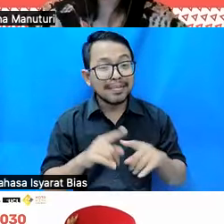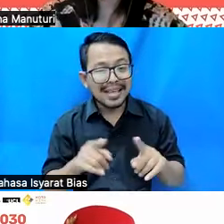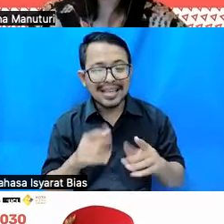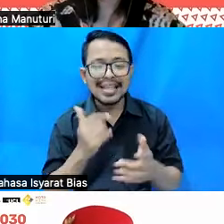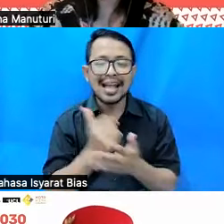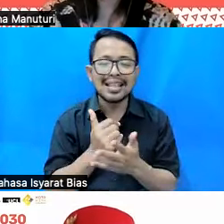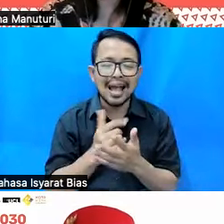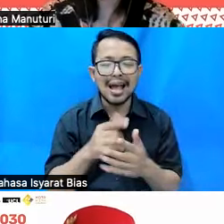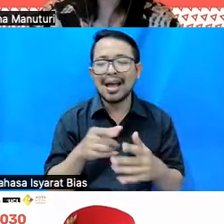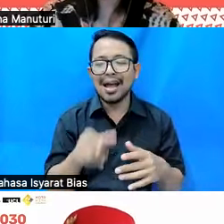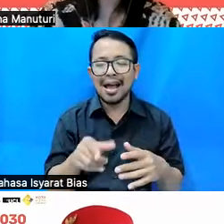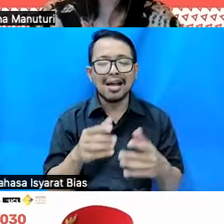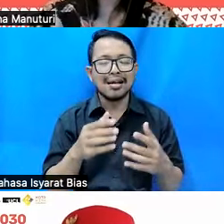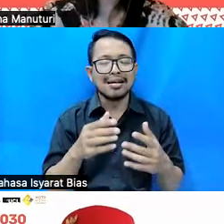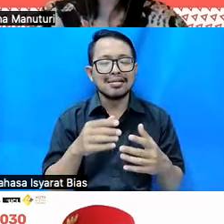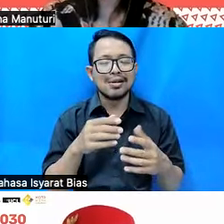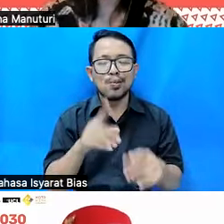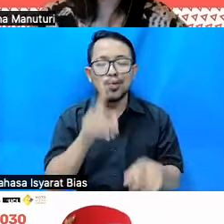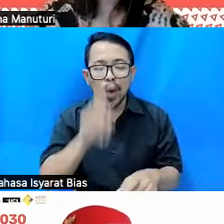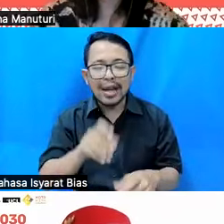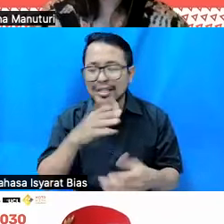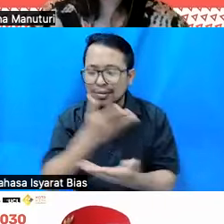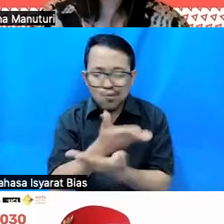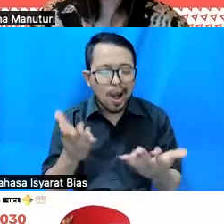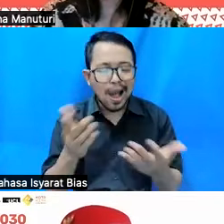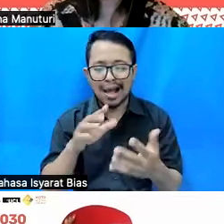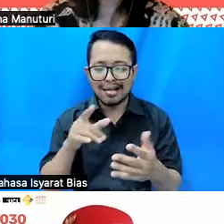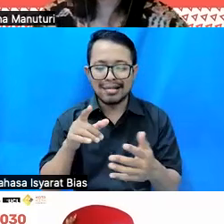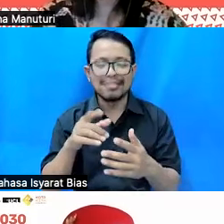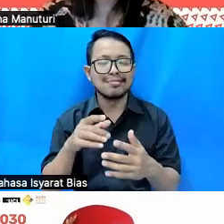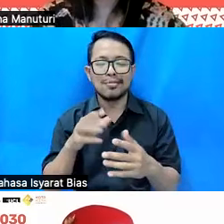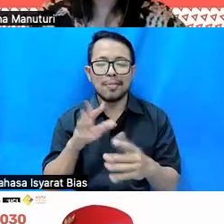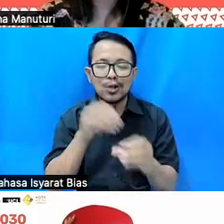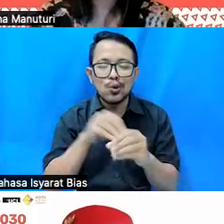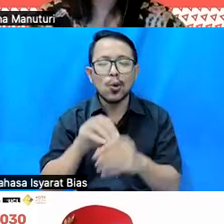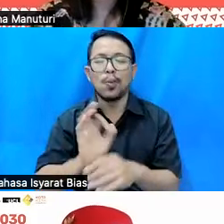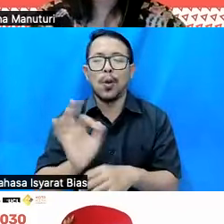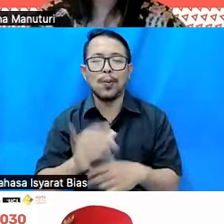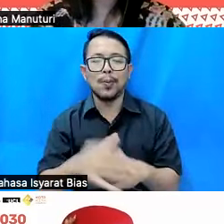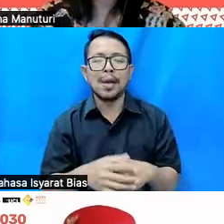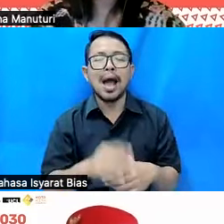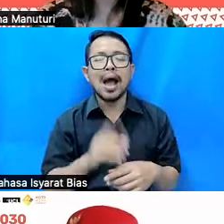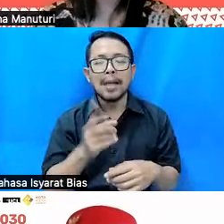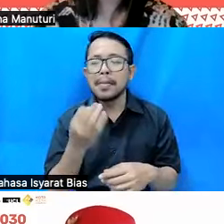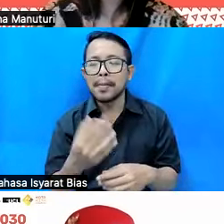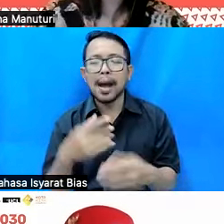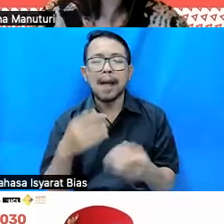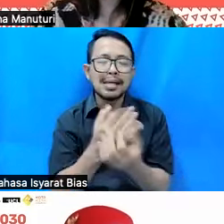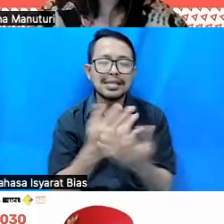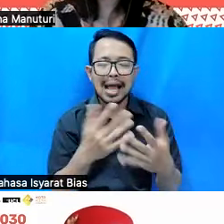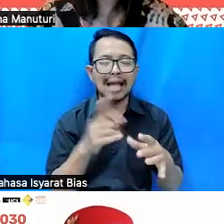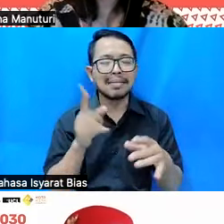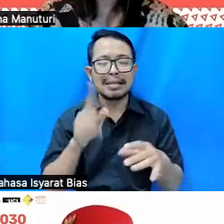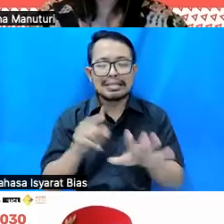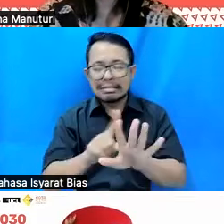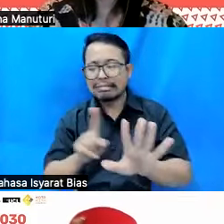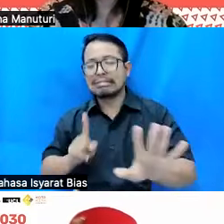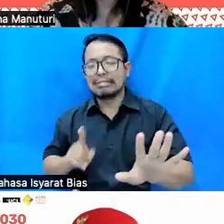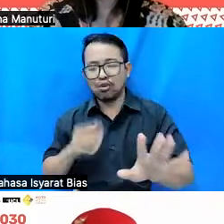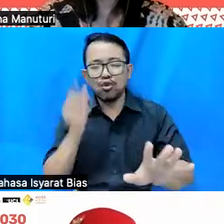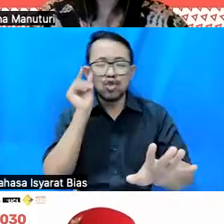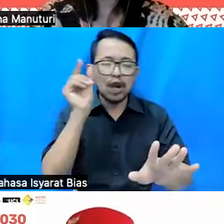to date, the imagination has yet to reflect the interest and need of all city residents. There are